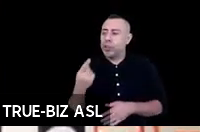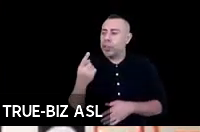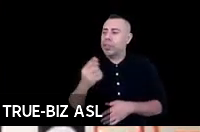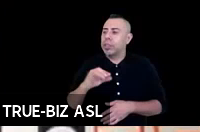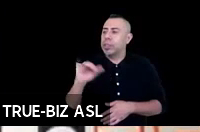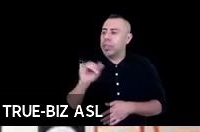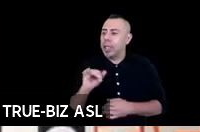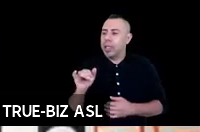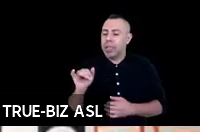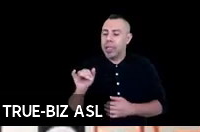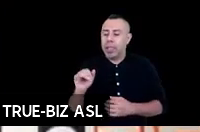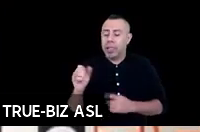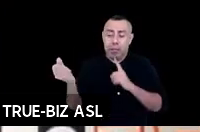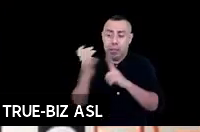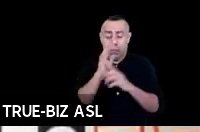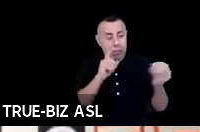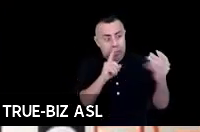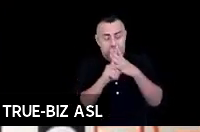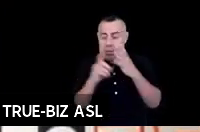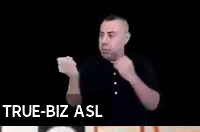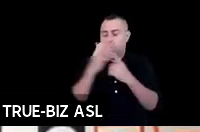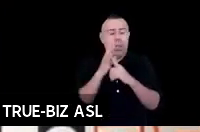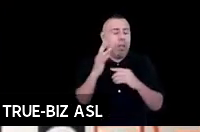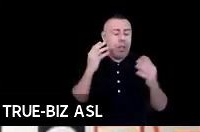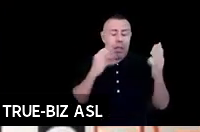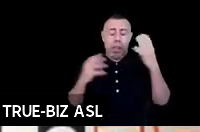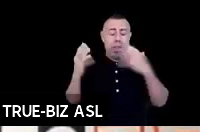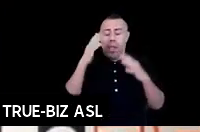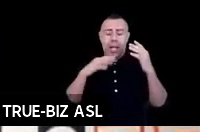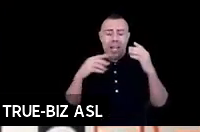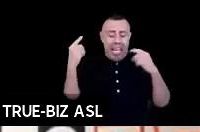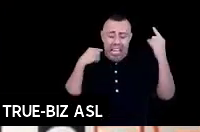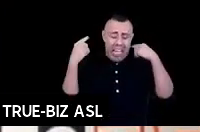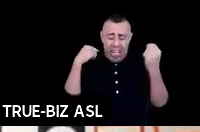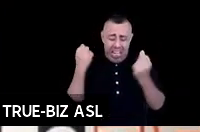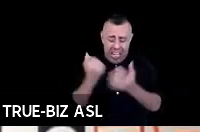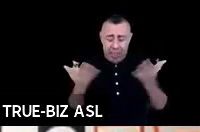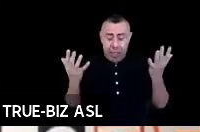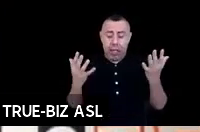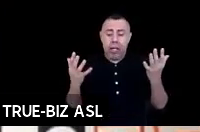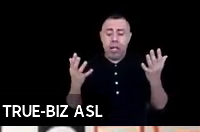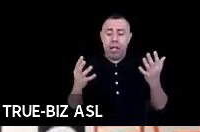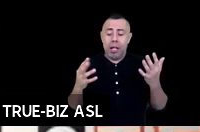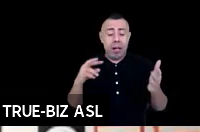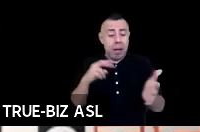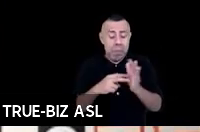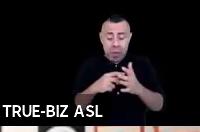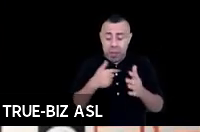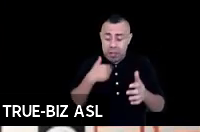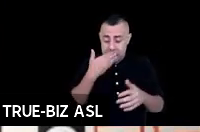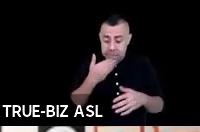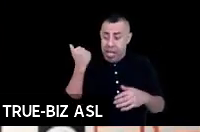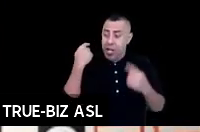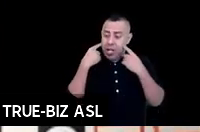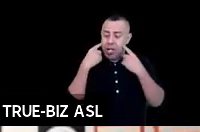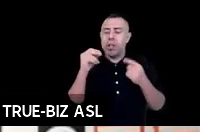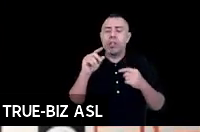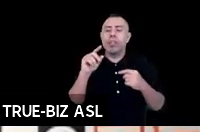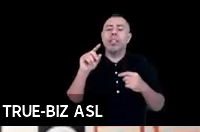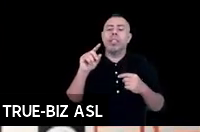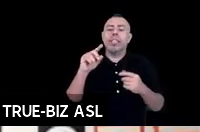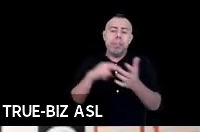hearing this, now you're hearing this, and it's not so much that you have better hearing, it's that you're hearing everything and you're not really censoring it through sorting it out like you should